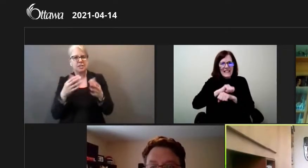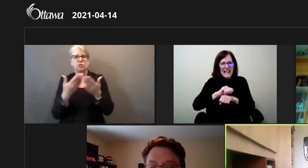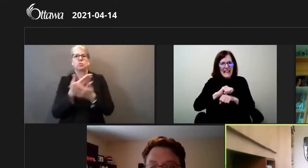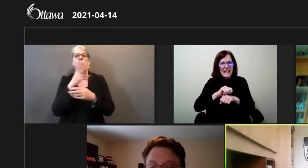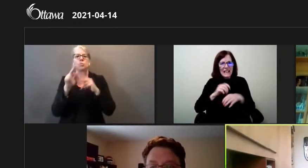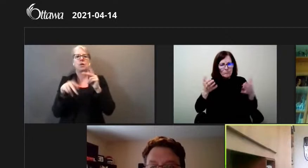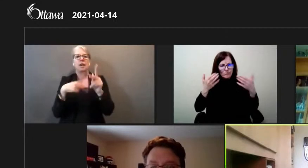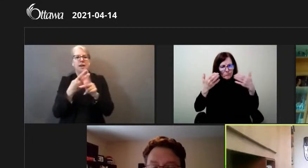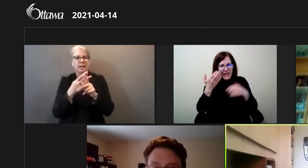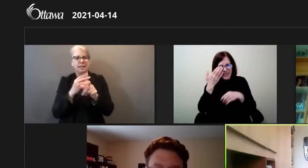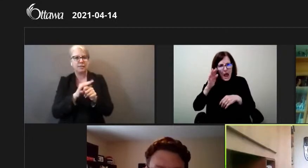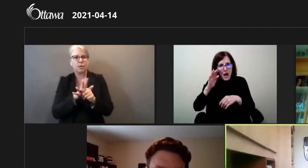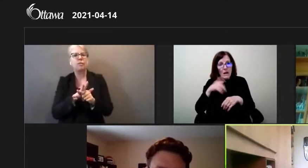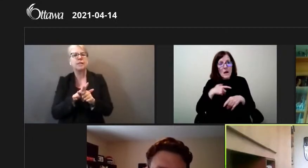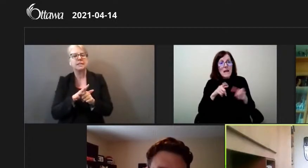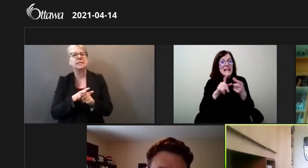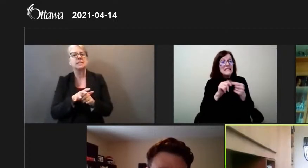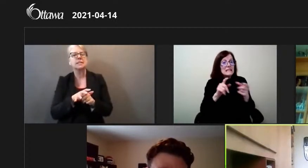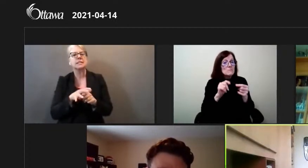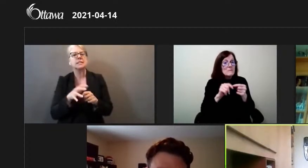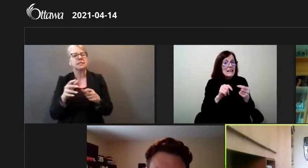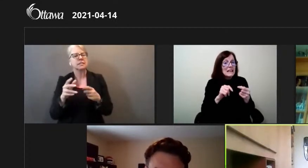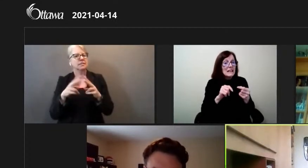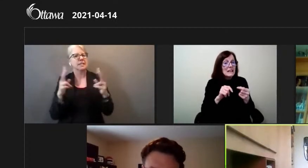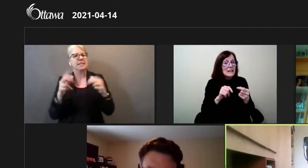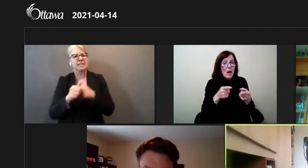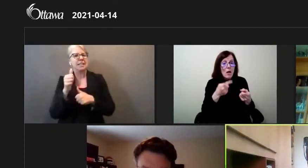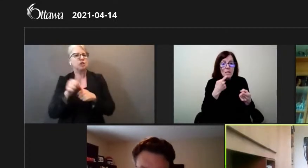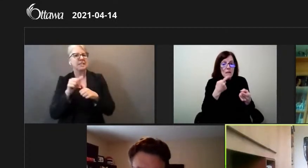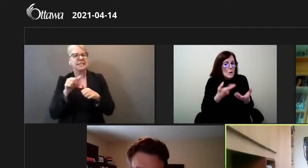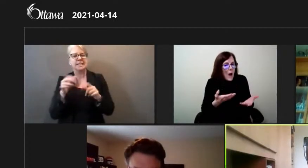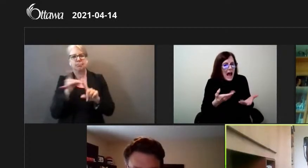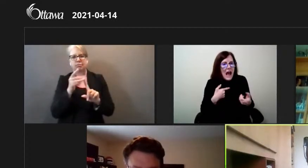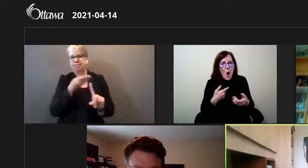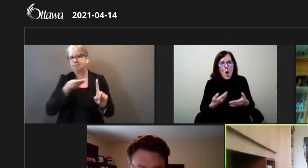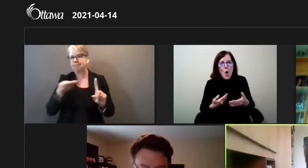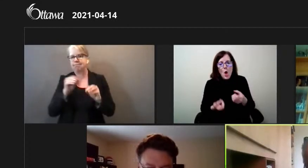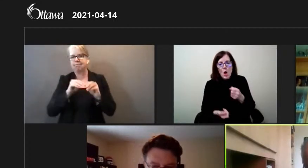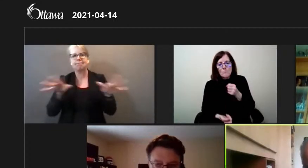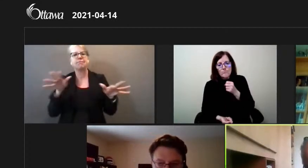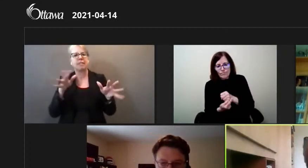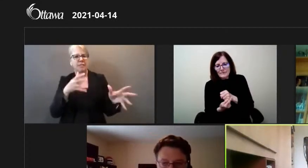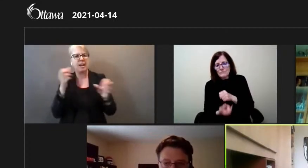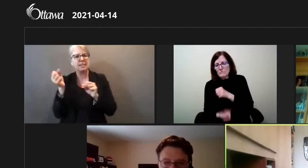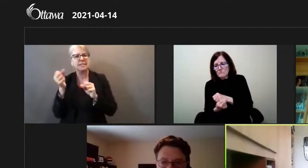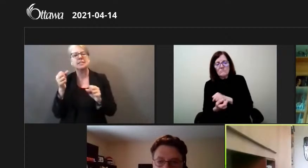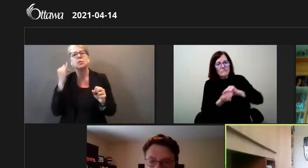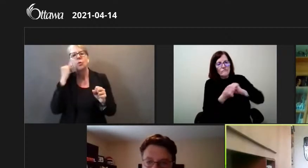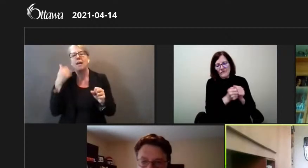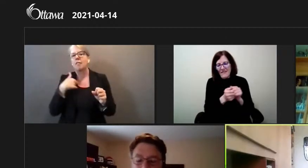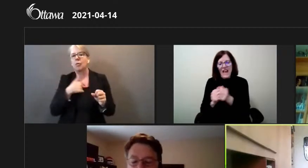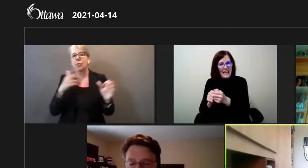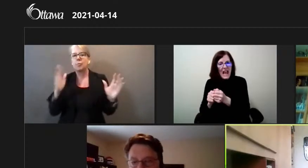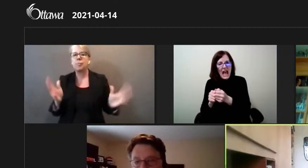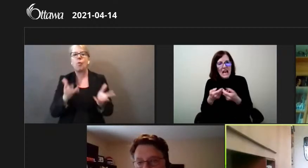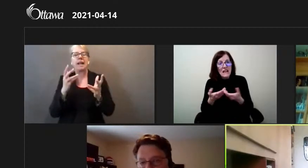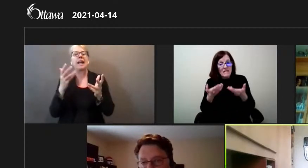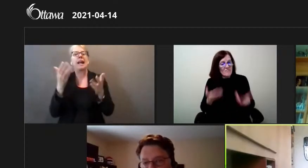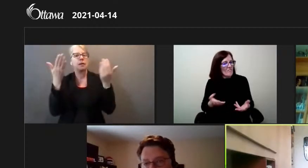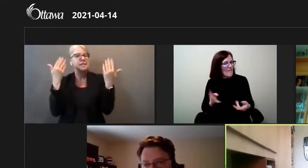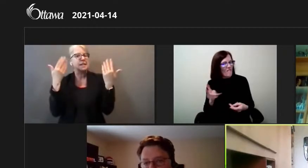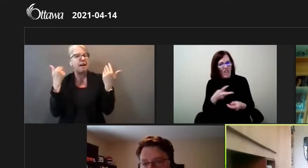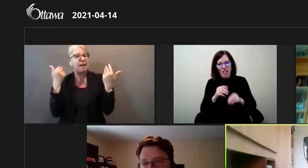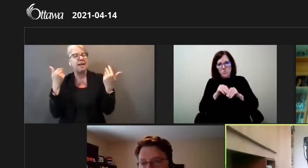think it is really dangerous and it's spreading faster than it is. So if we are promoting outdoor activity with